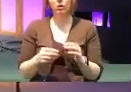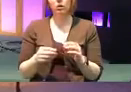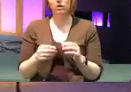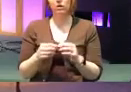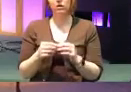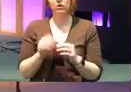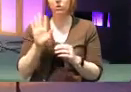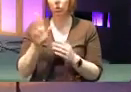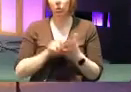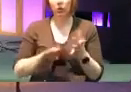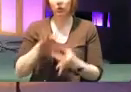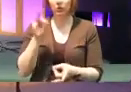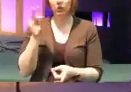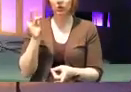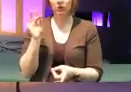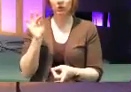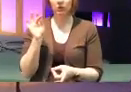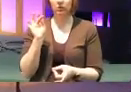your Holy Spirit